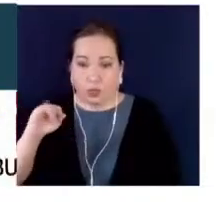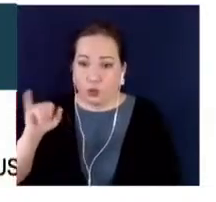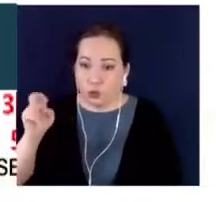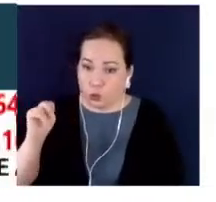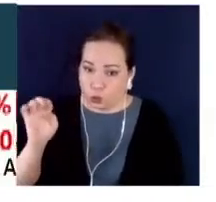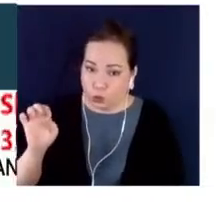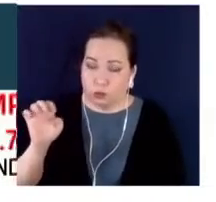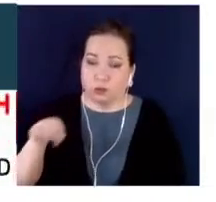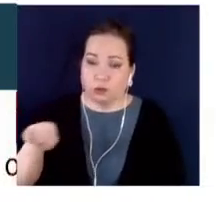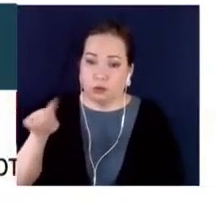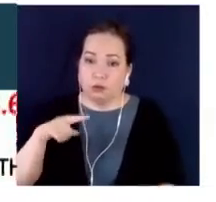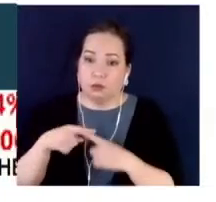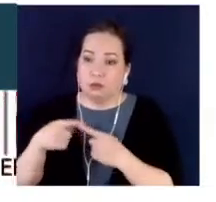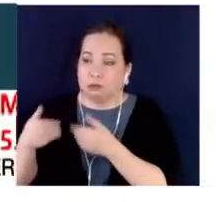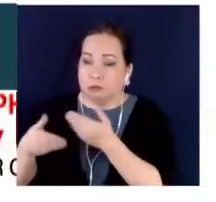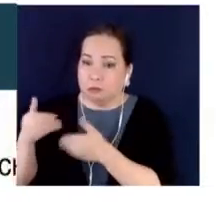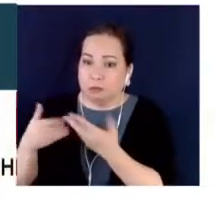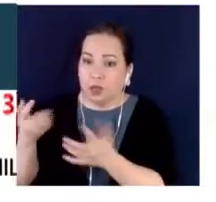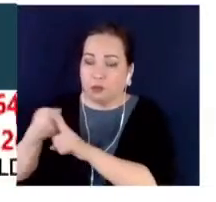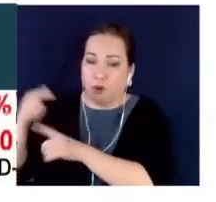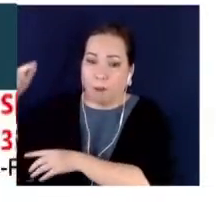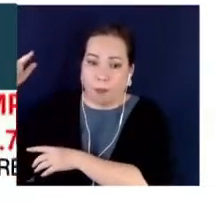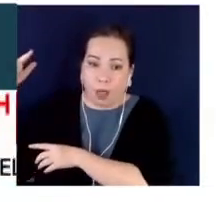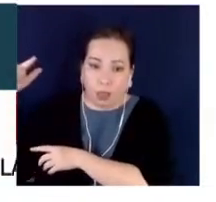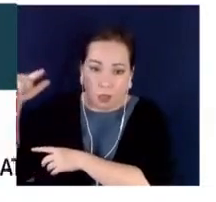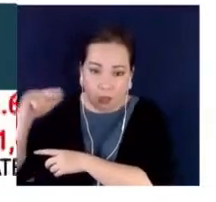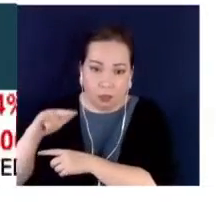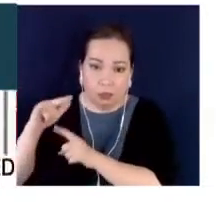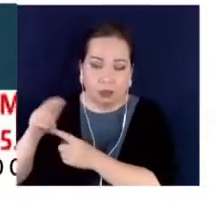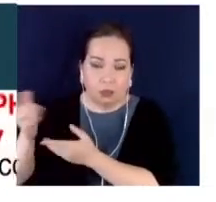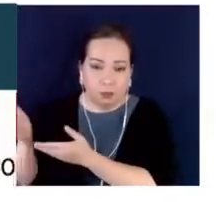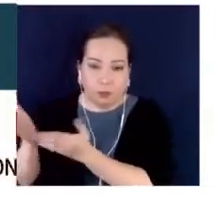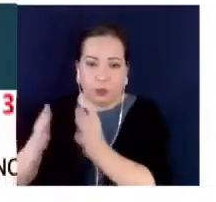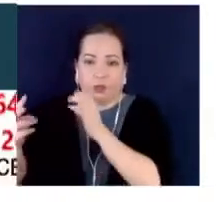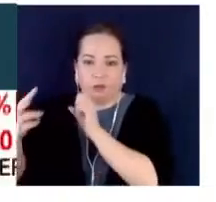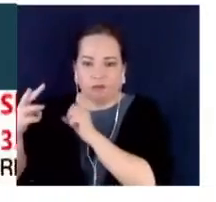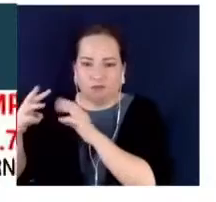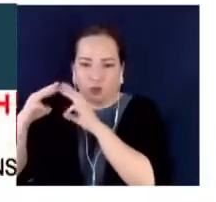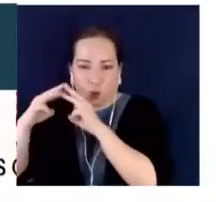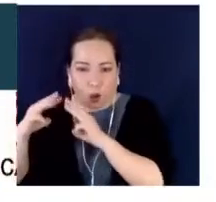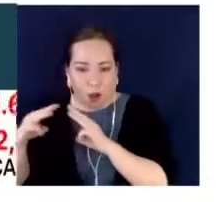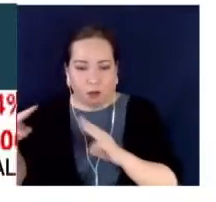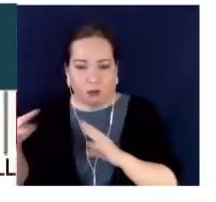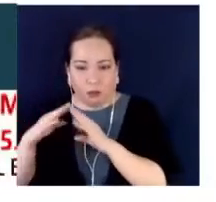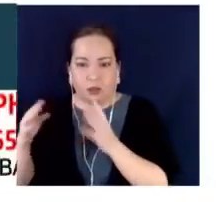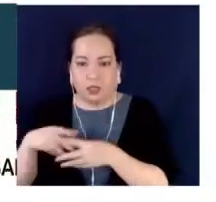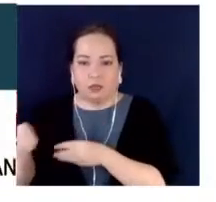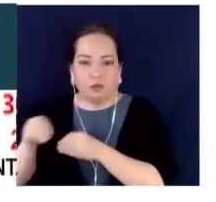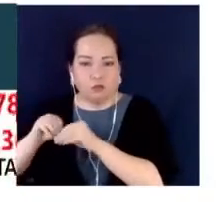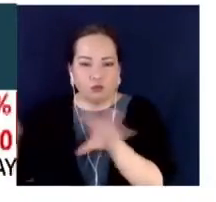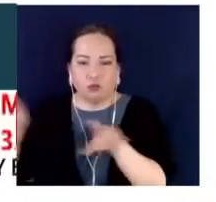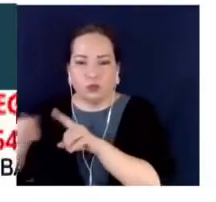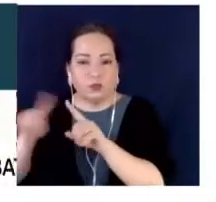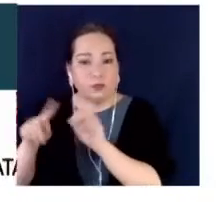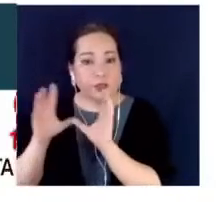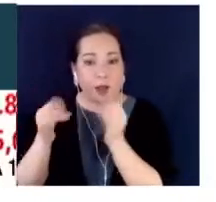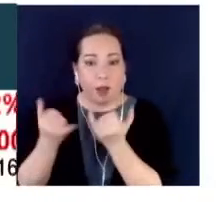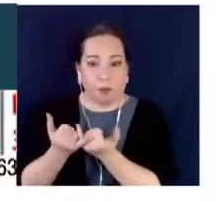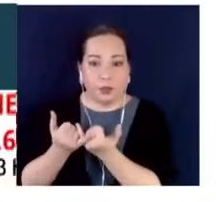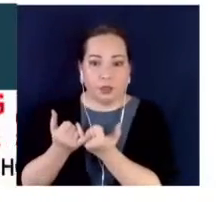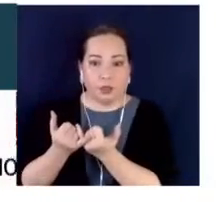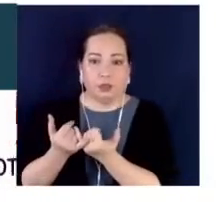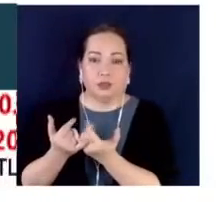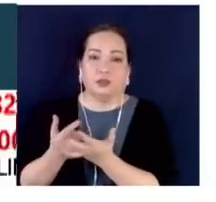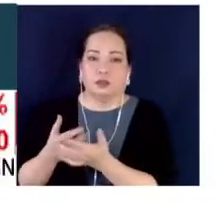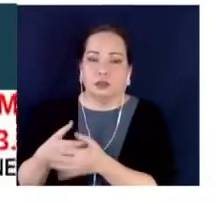the vaccines from the plane, bring it to their warehouse, and distribute it to the different private sector companies and batch one that's